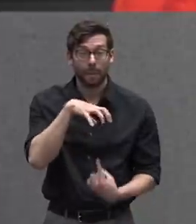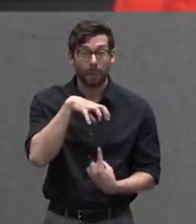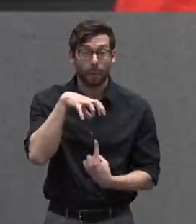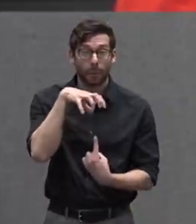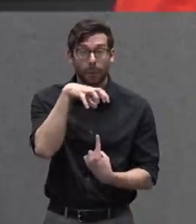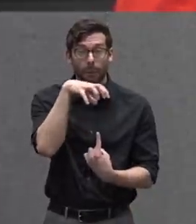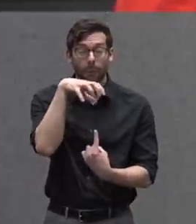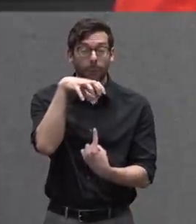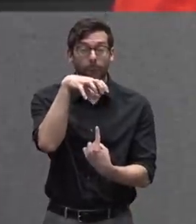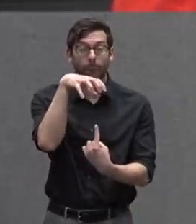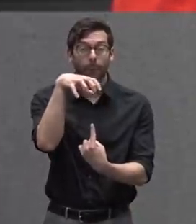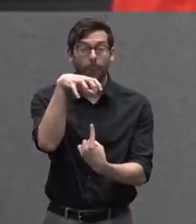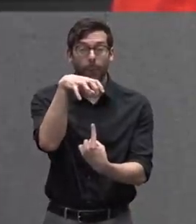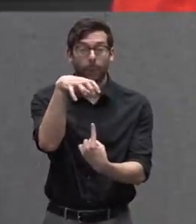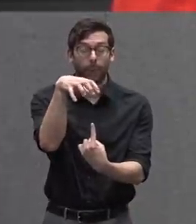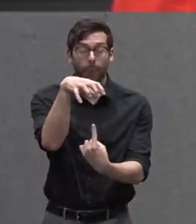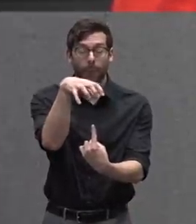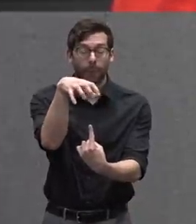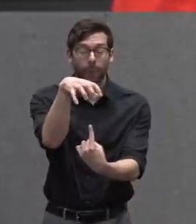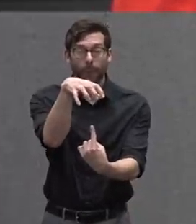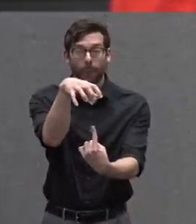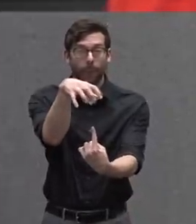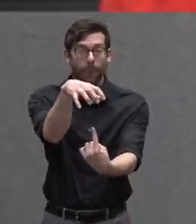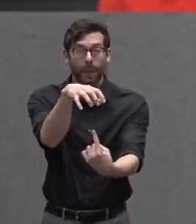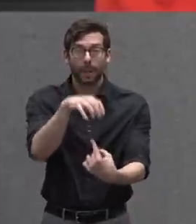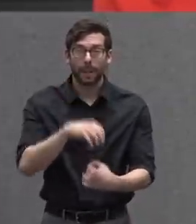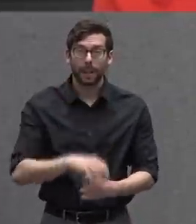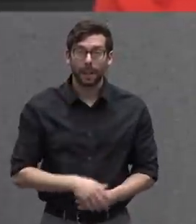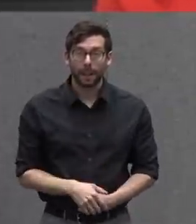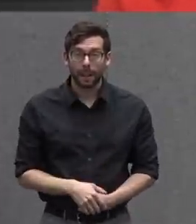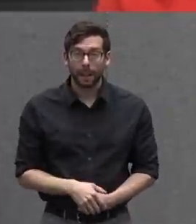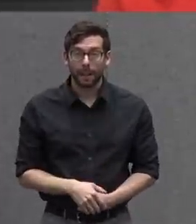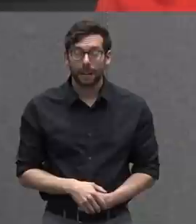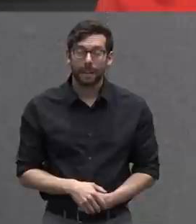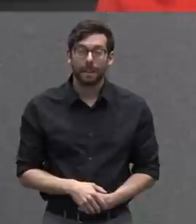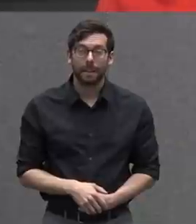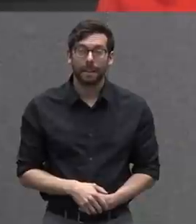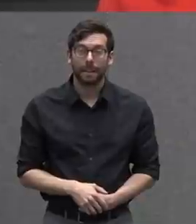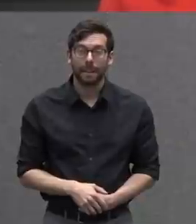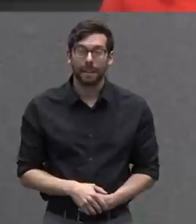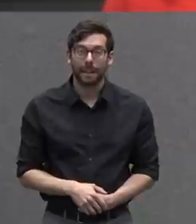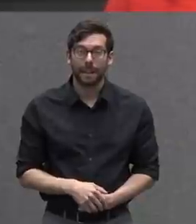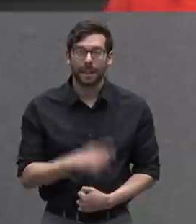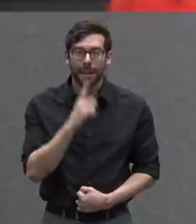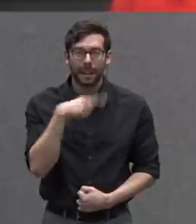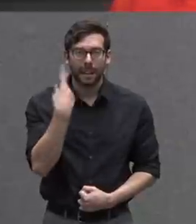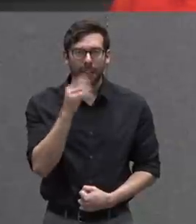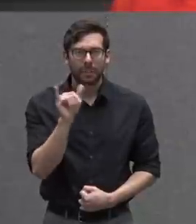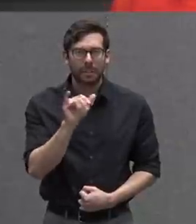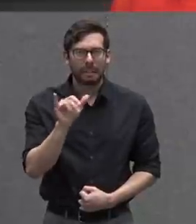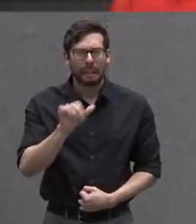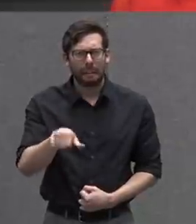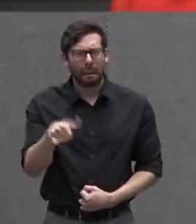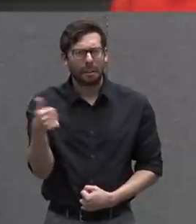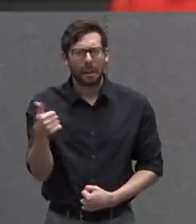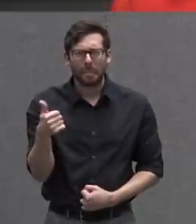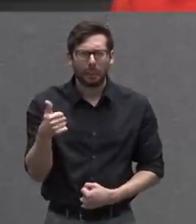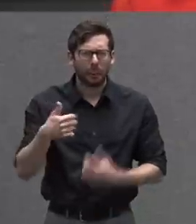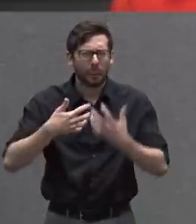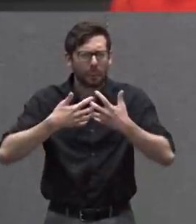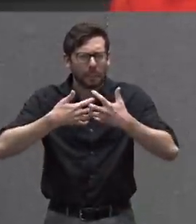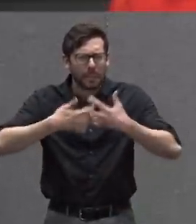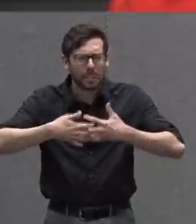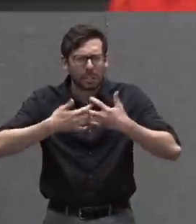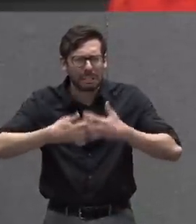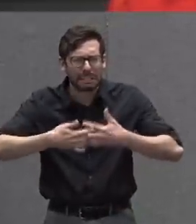through. It looks like another air machine. I don't know